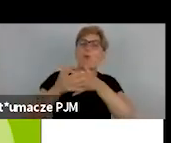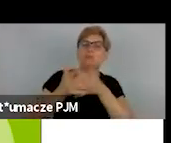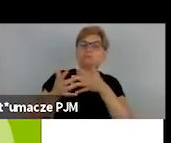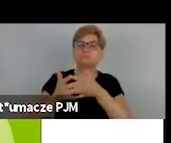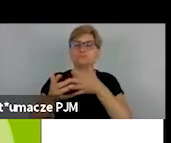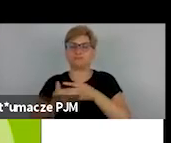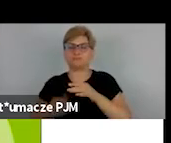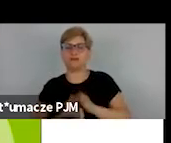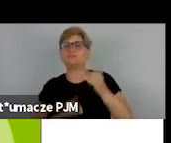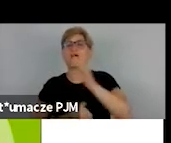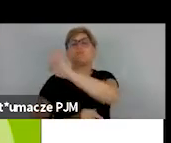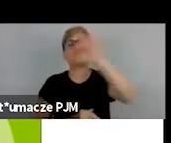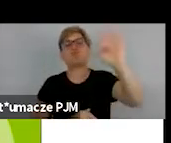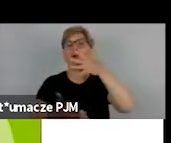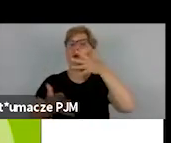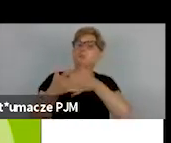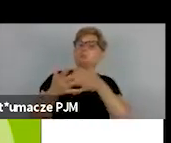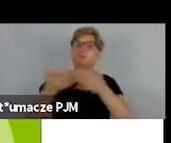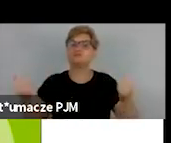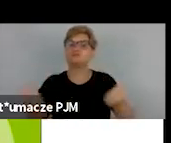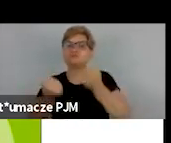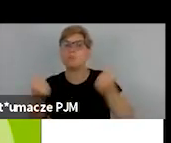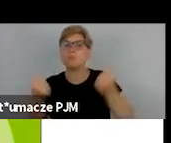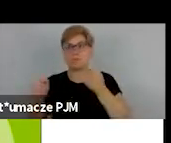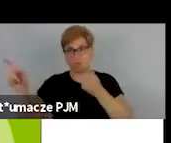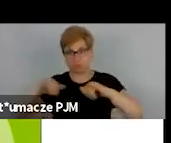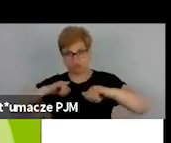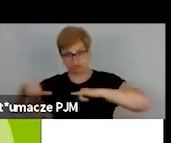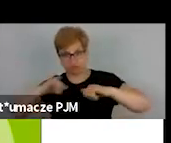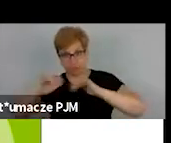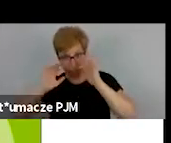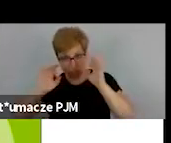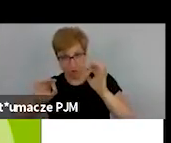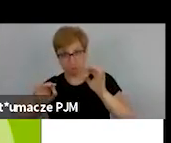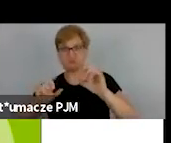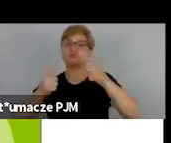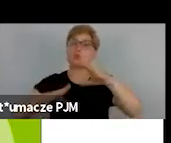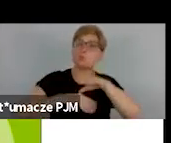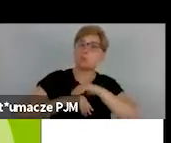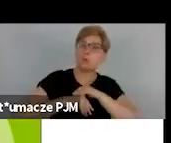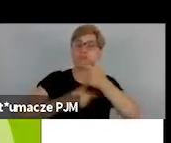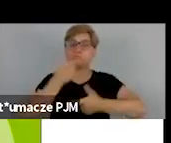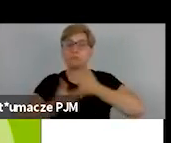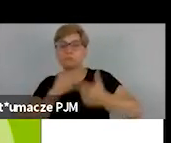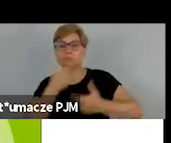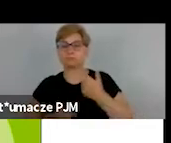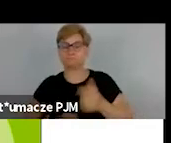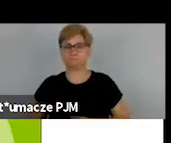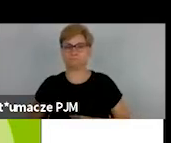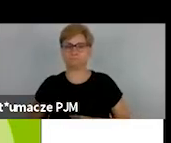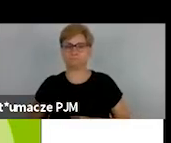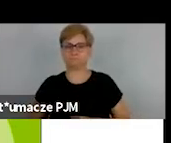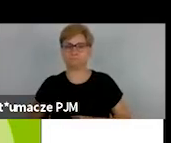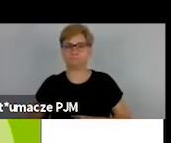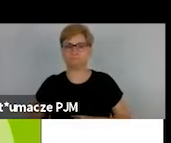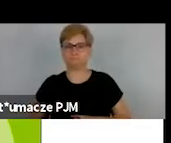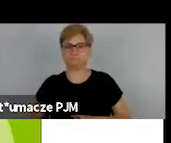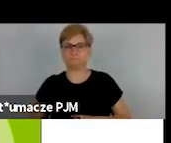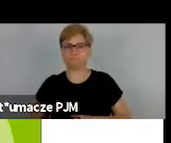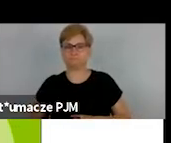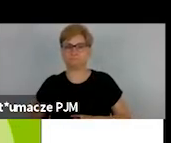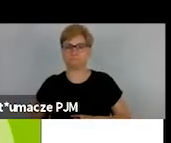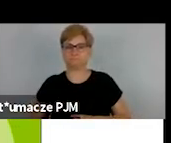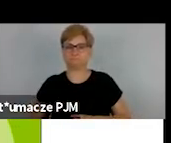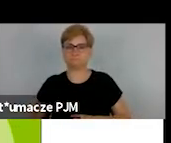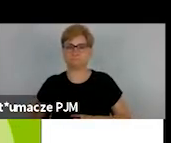do. And we then shared those survey findings with women's rights organizations, and we shared our ideas about a campaign